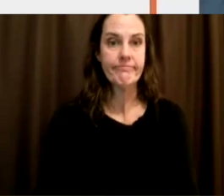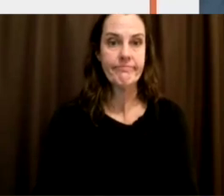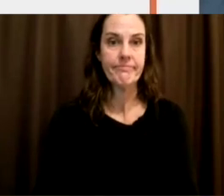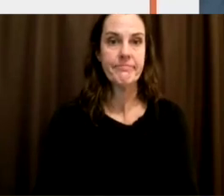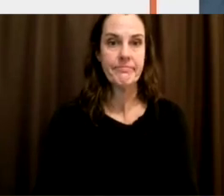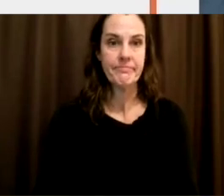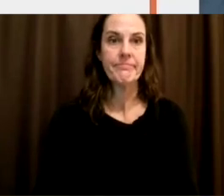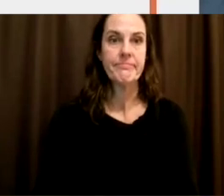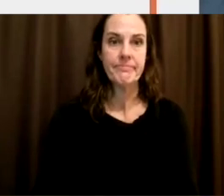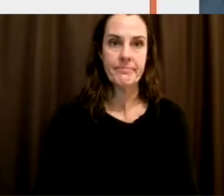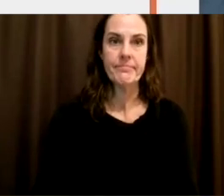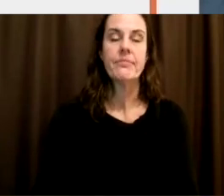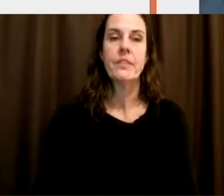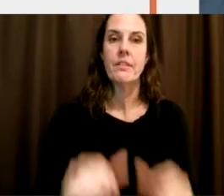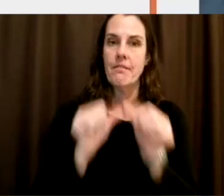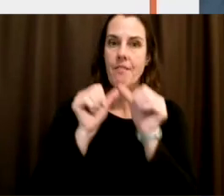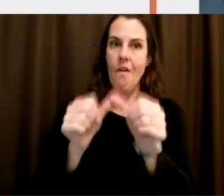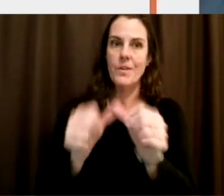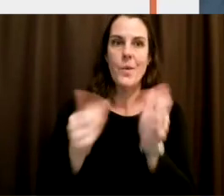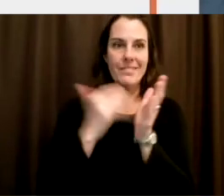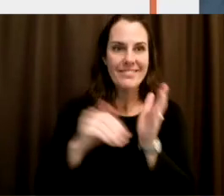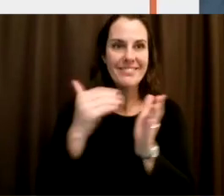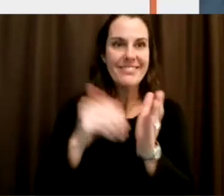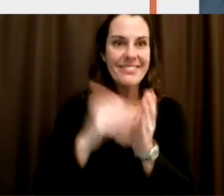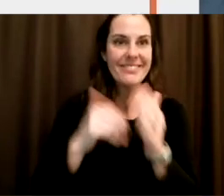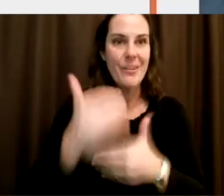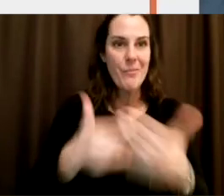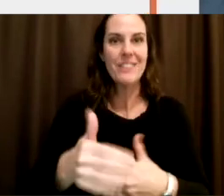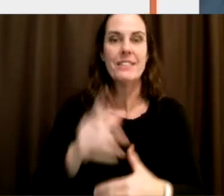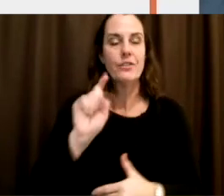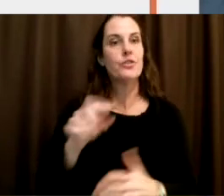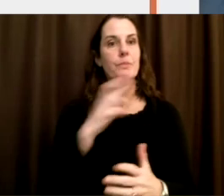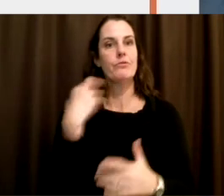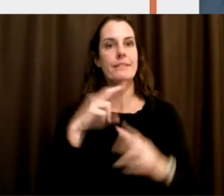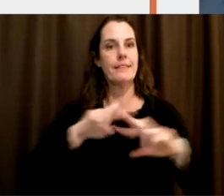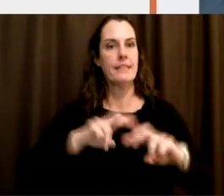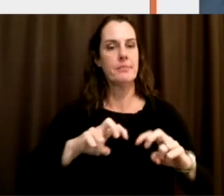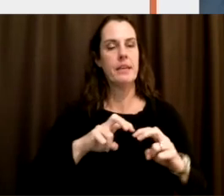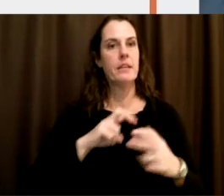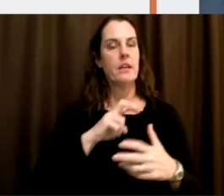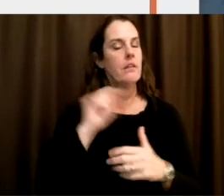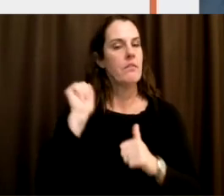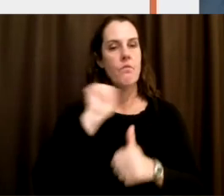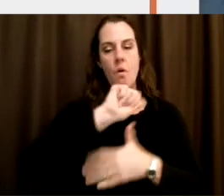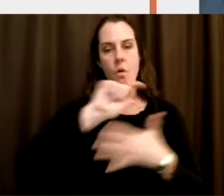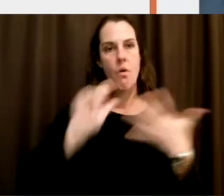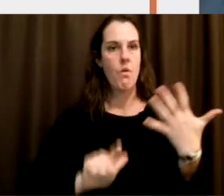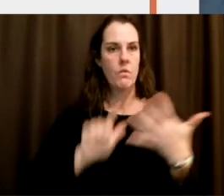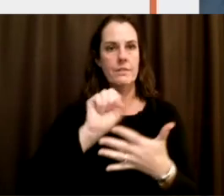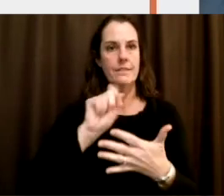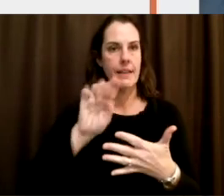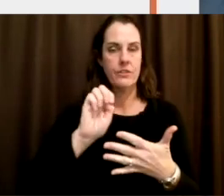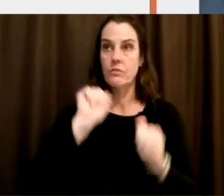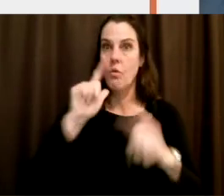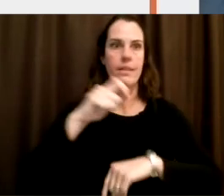Definitely an ongoing iterative process, right? You should be performing risk assessment kind of at all stages, almost at all times, right? So as